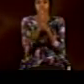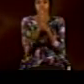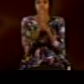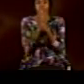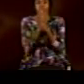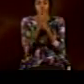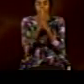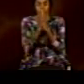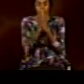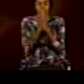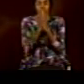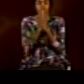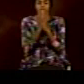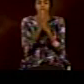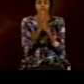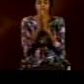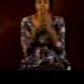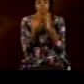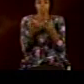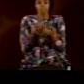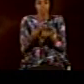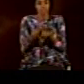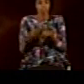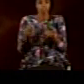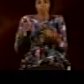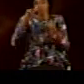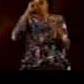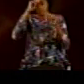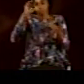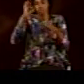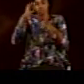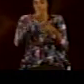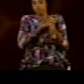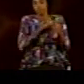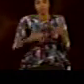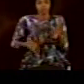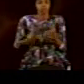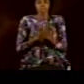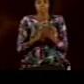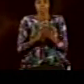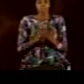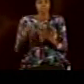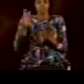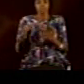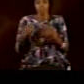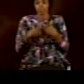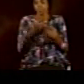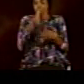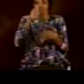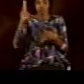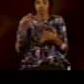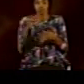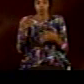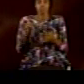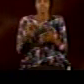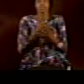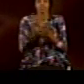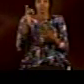Pray that for our Father and the Lord, that the Lord has been using over these past 12 months,